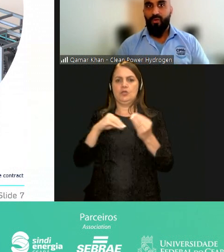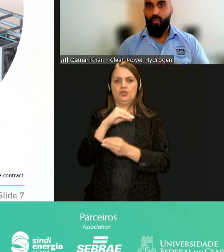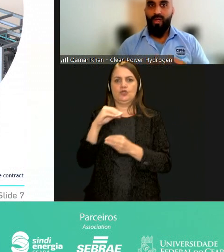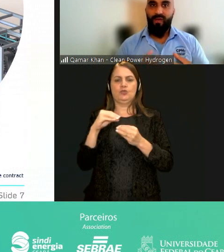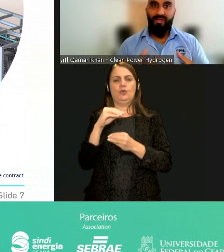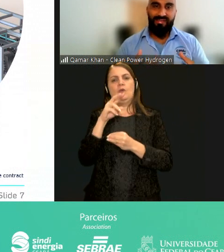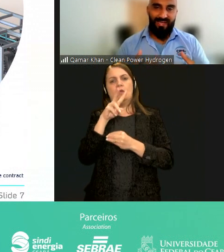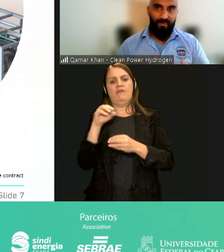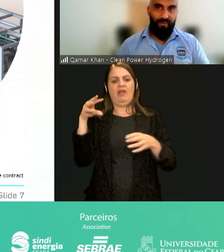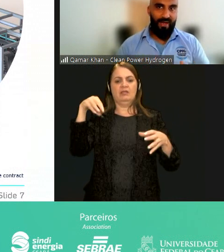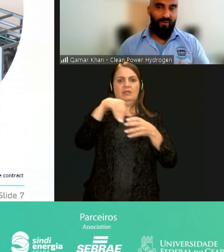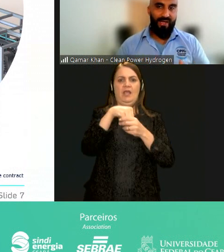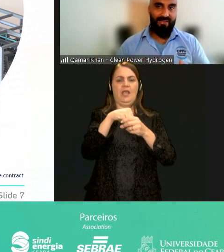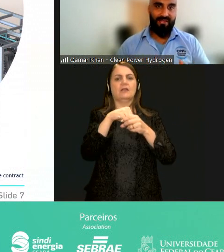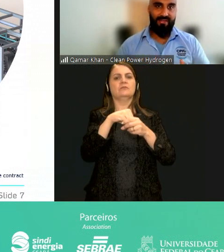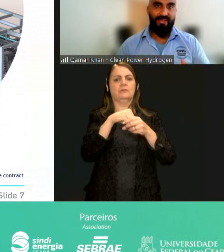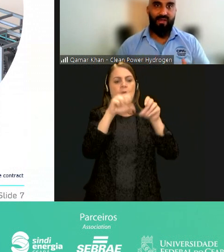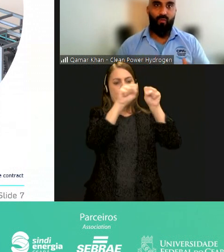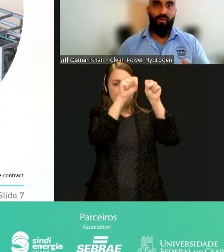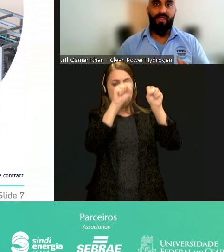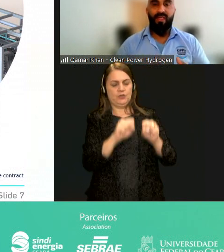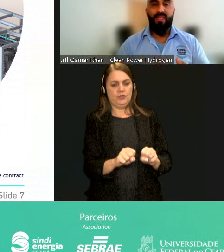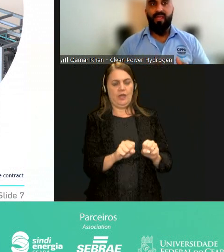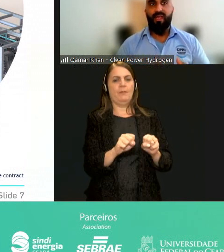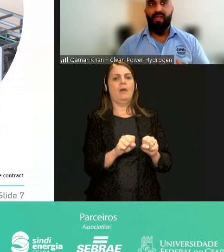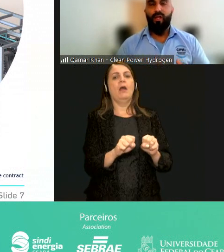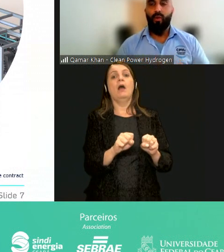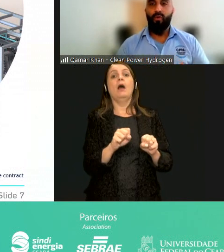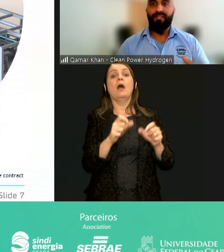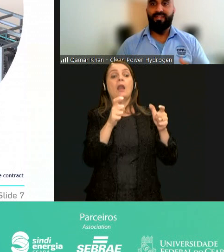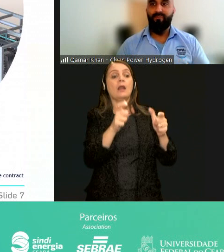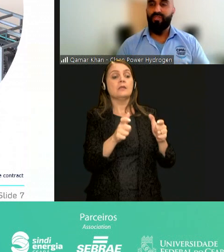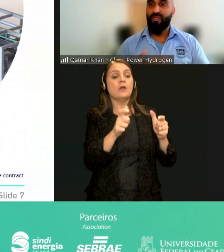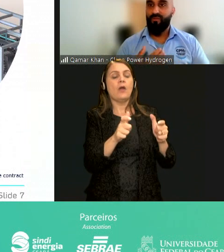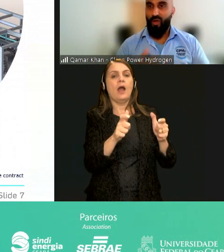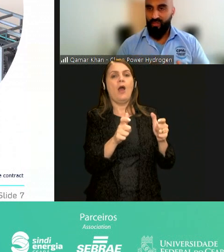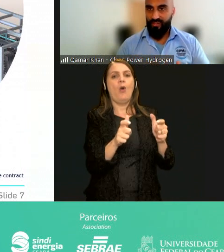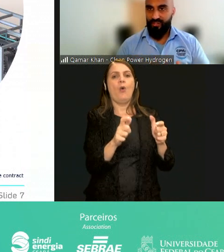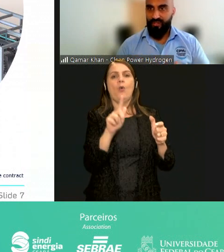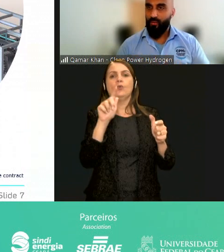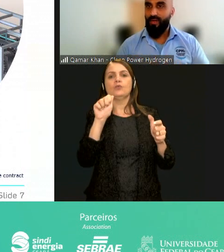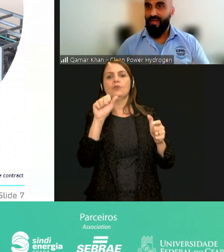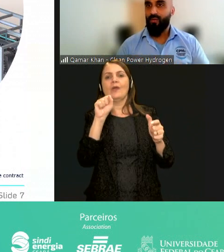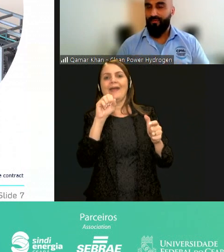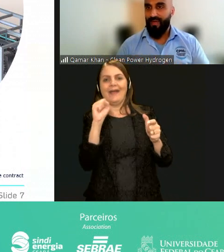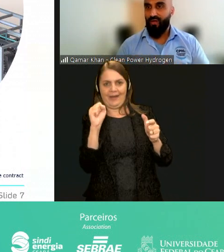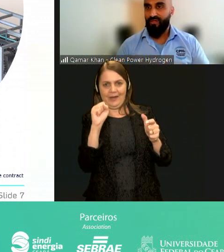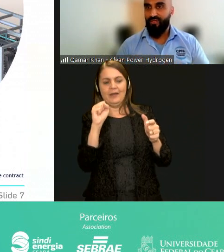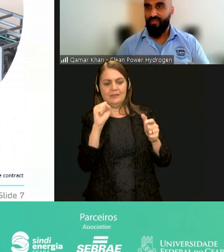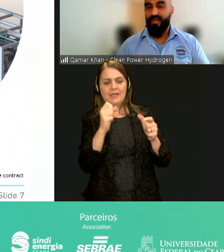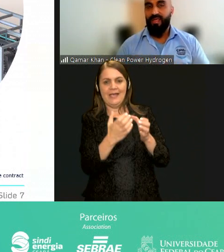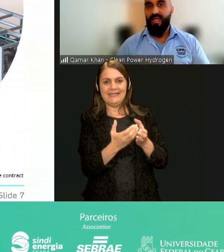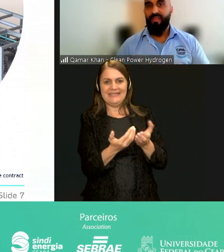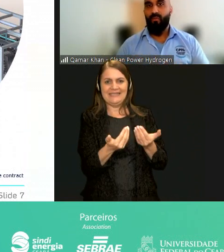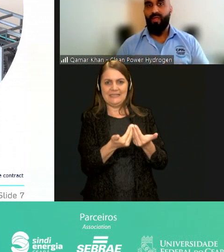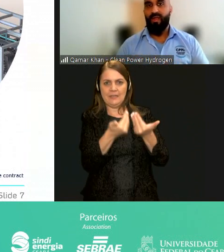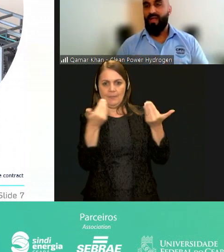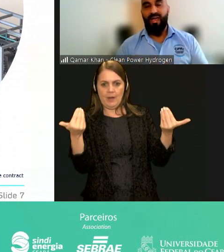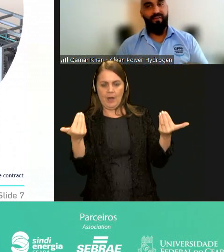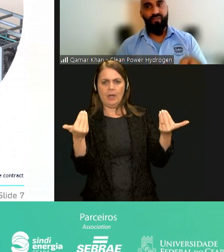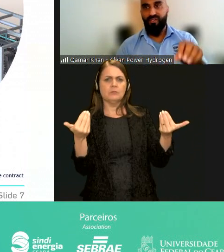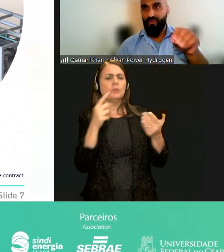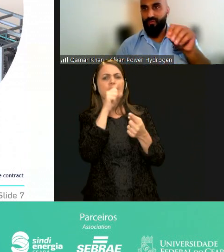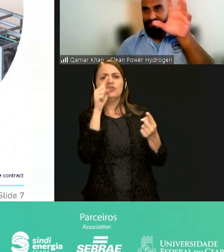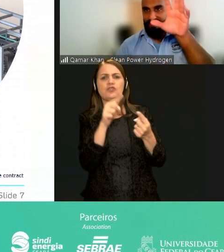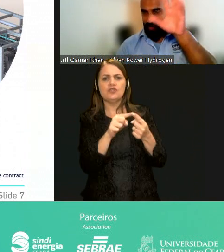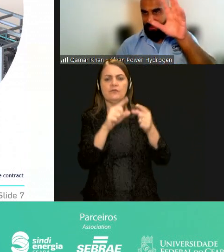The way we separate our gases is that we lower the temperature of oxygen, so we liquefy oxygen, and then we allow